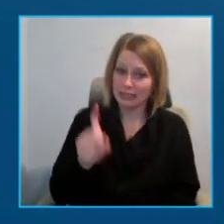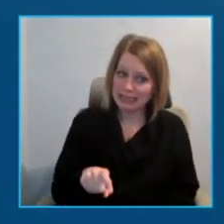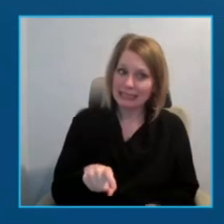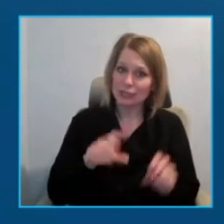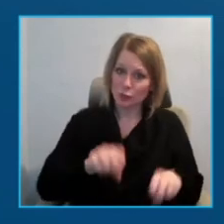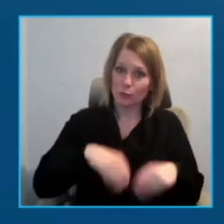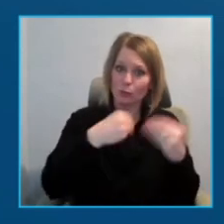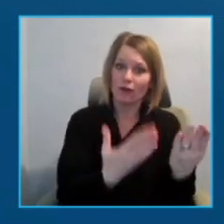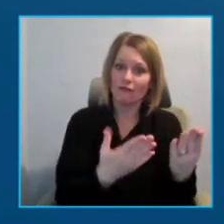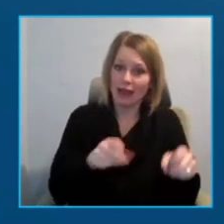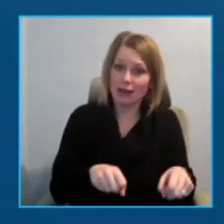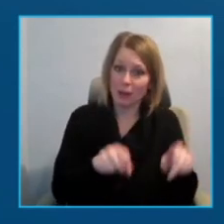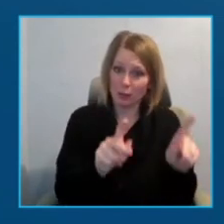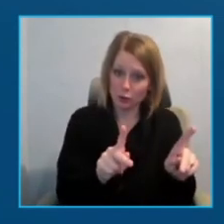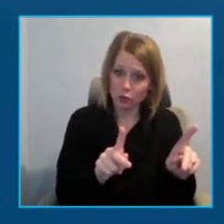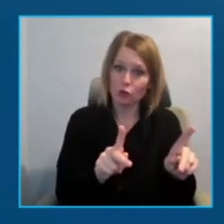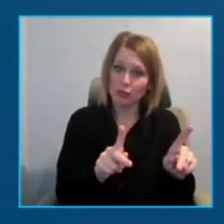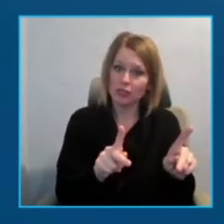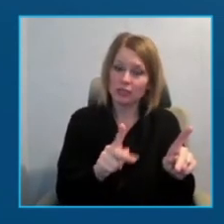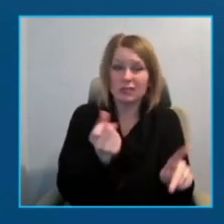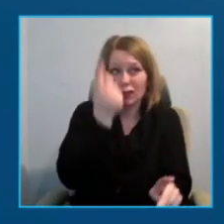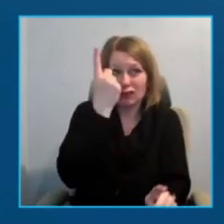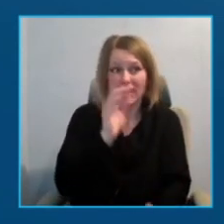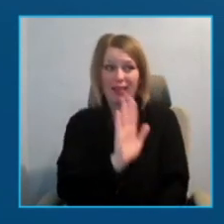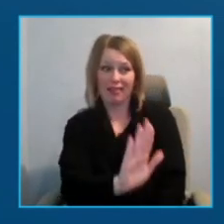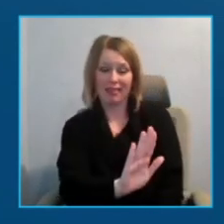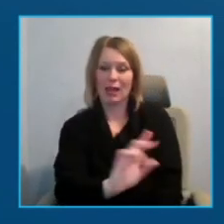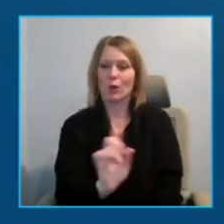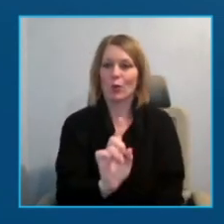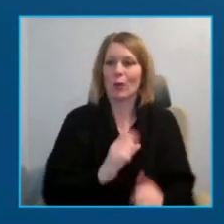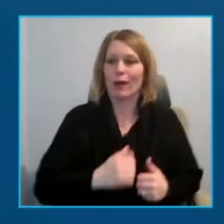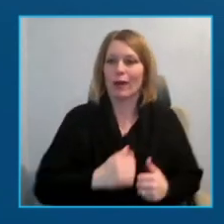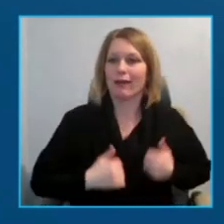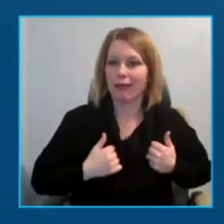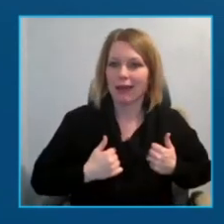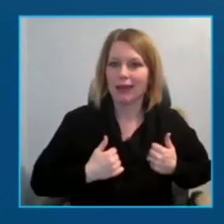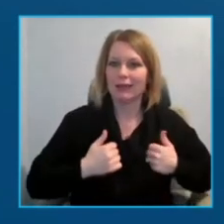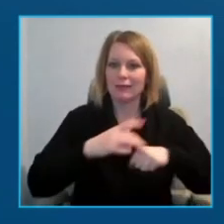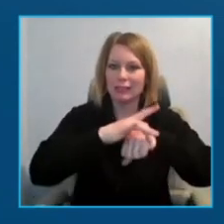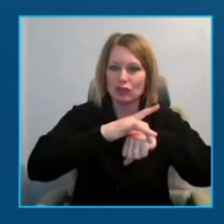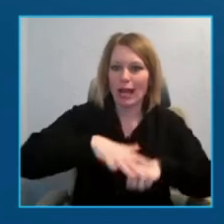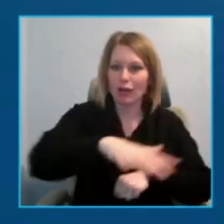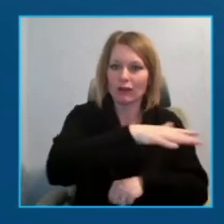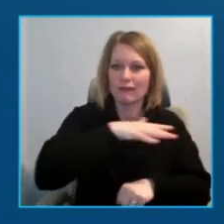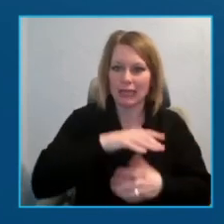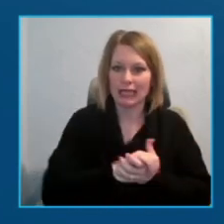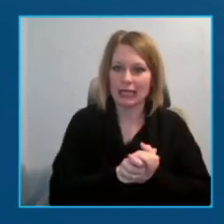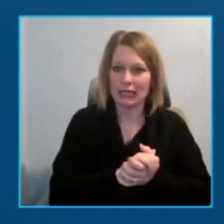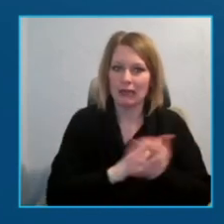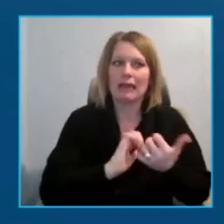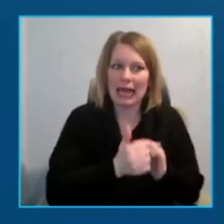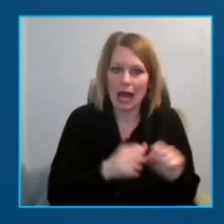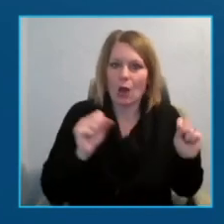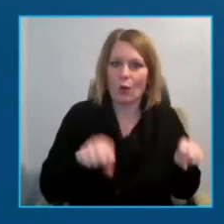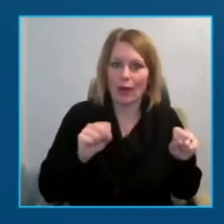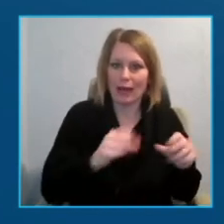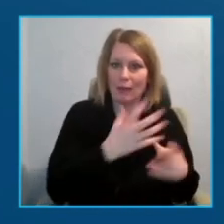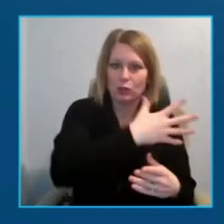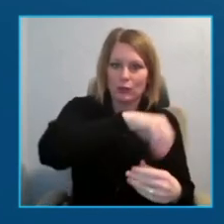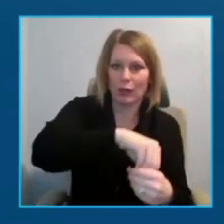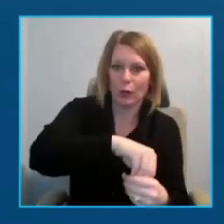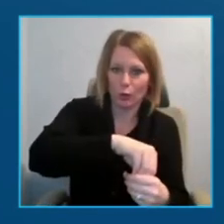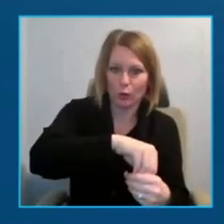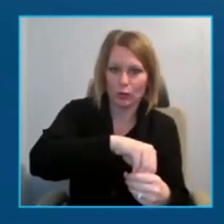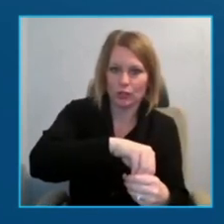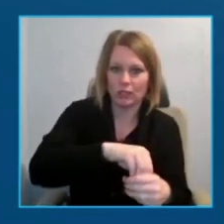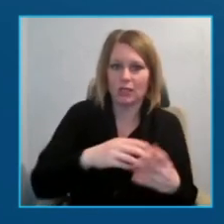doubt and consider their geography, consider where they are and how they are able to include people. If the demographic is